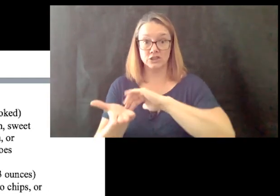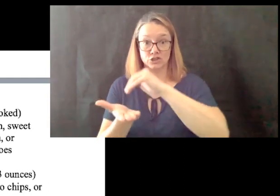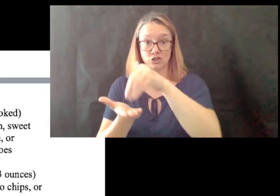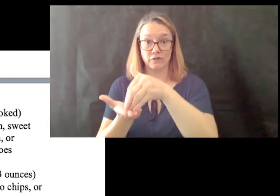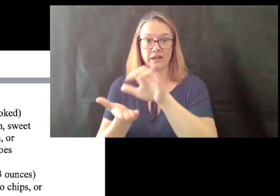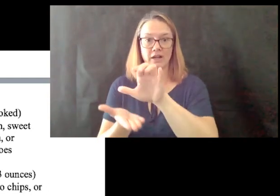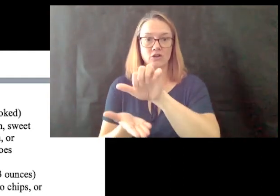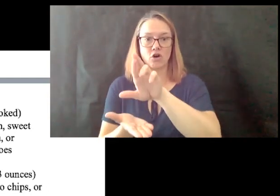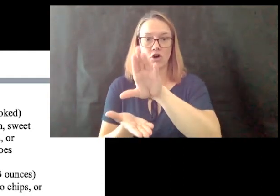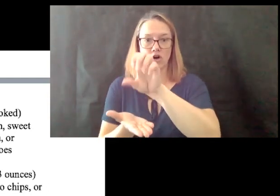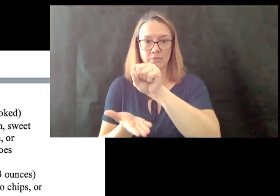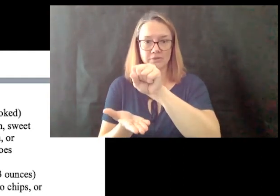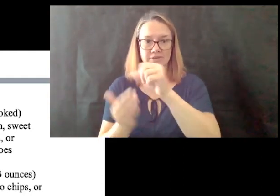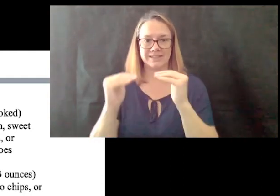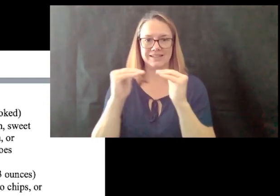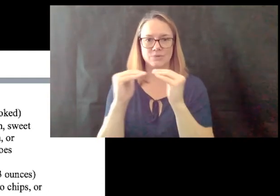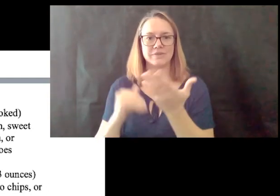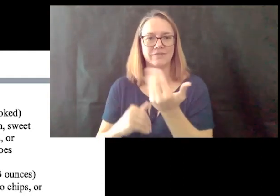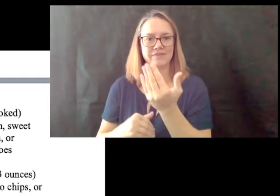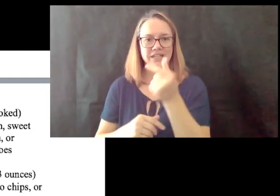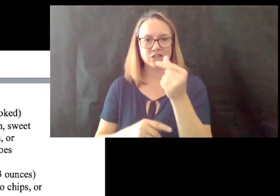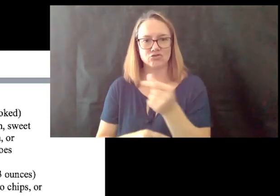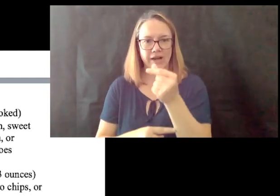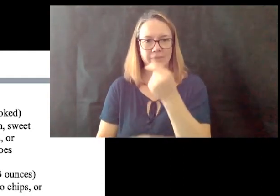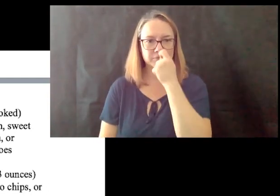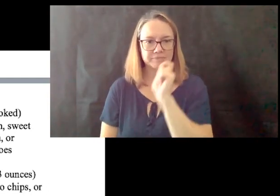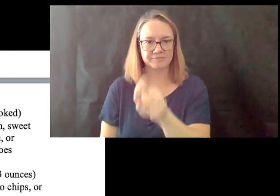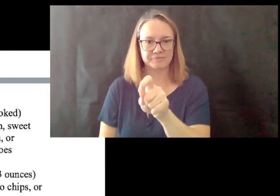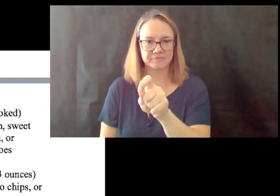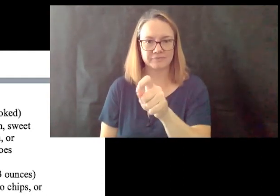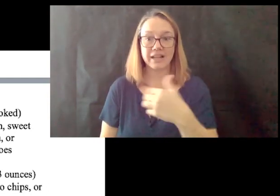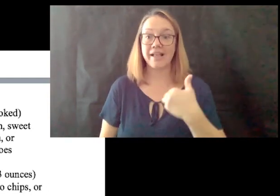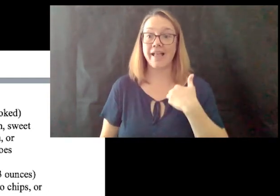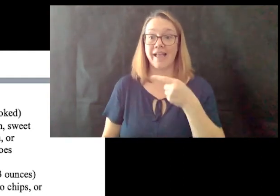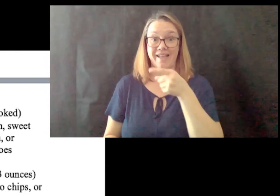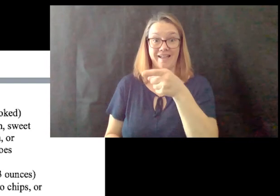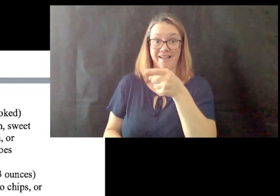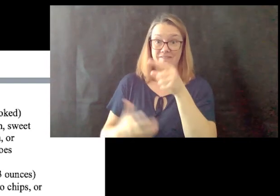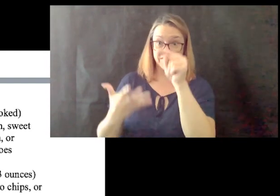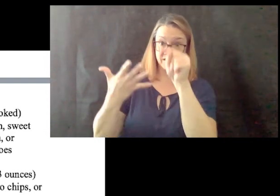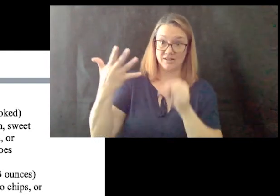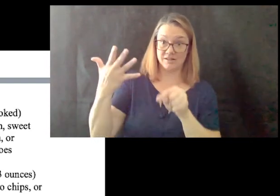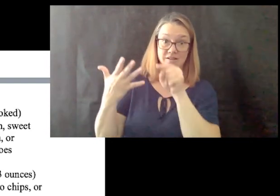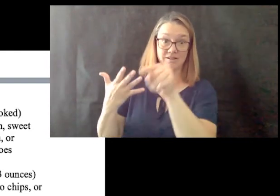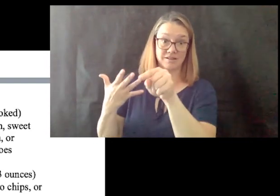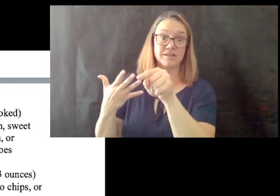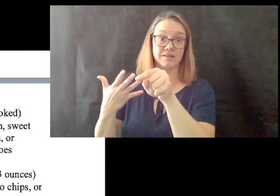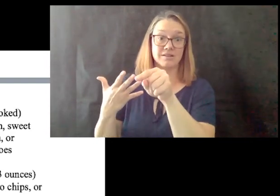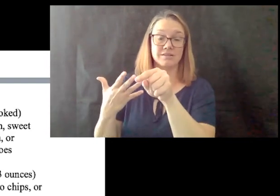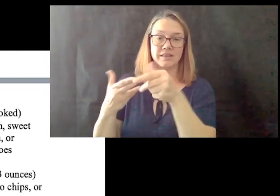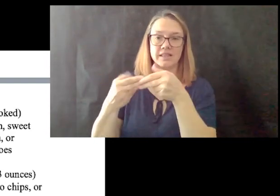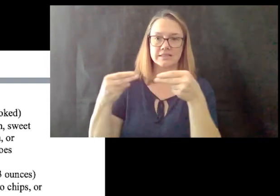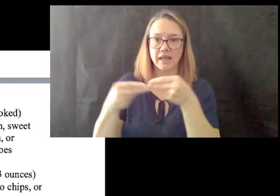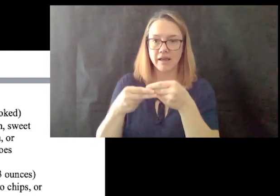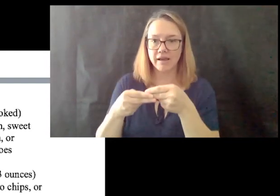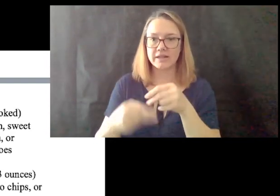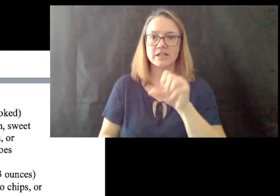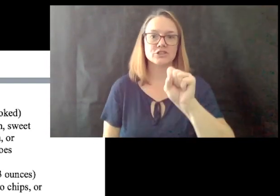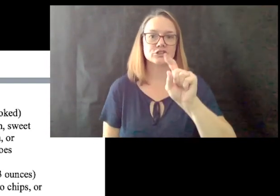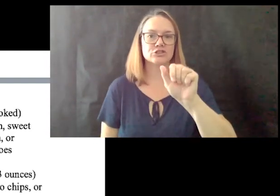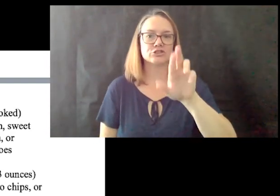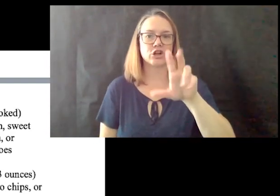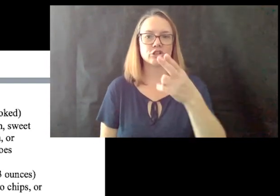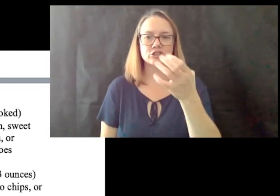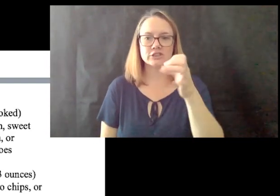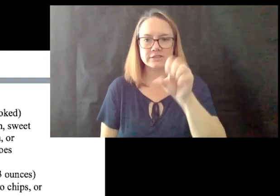15 grams. I have a list of items up on the screen here, and they're broken down into starches, fruit,